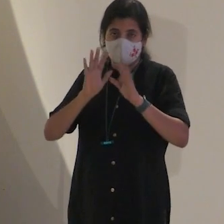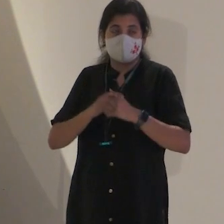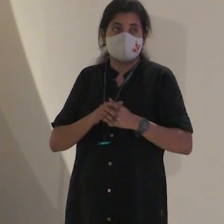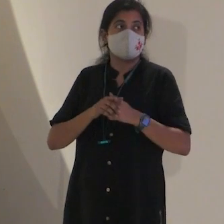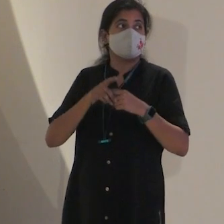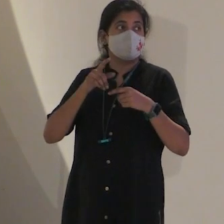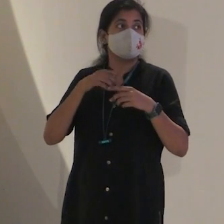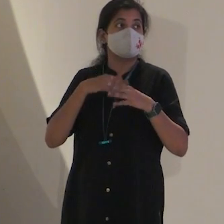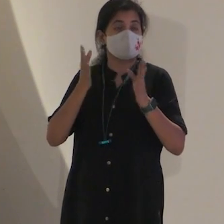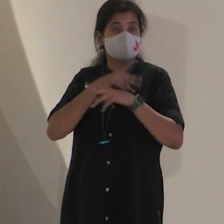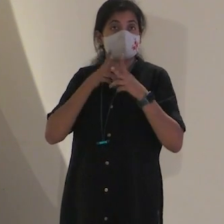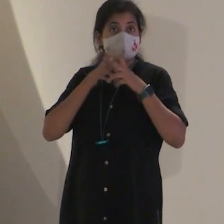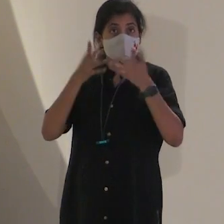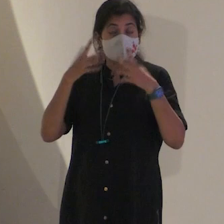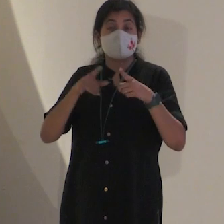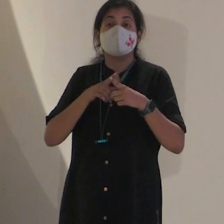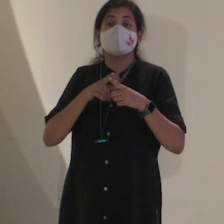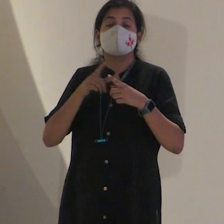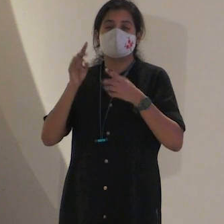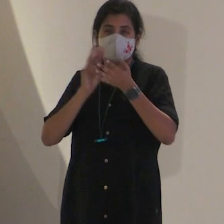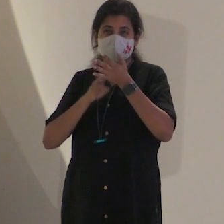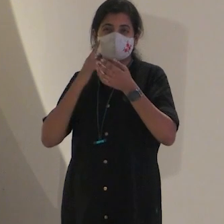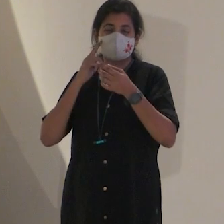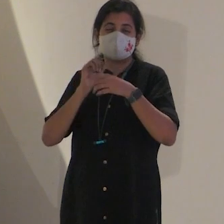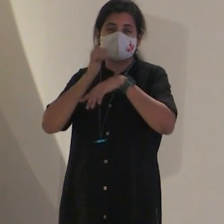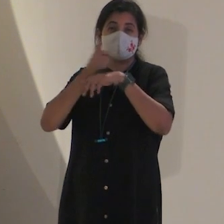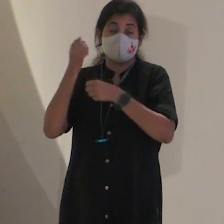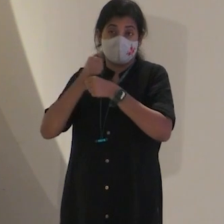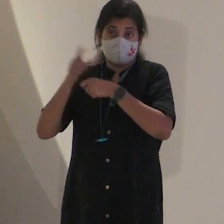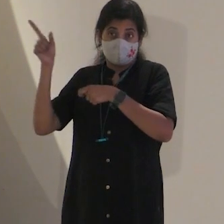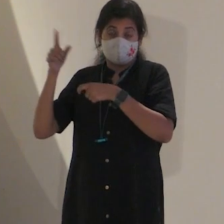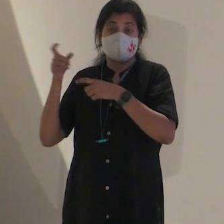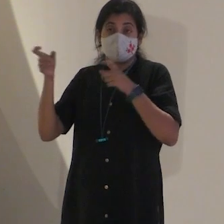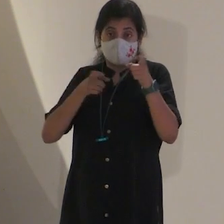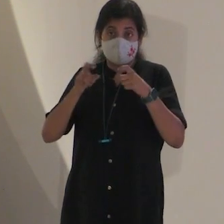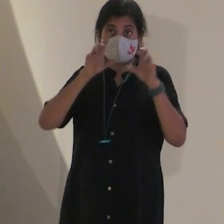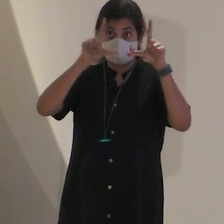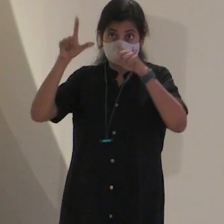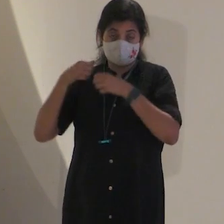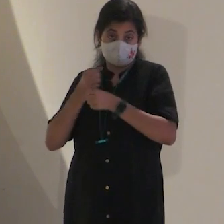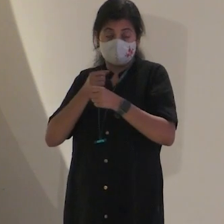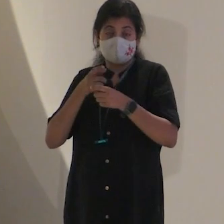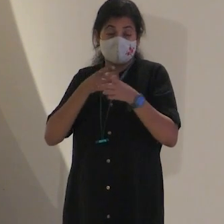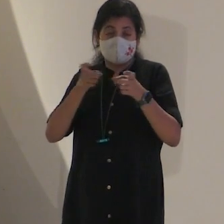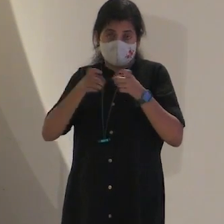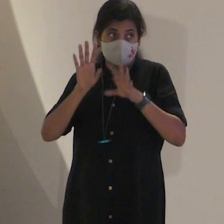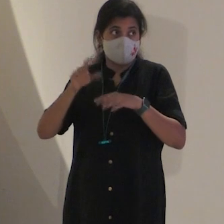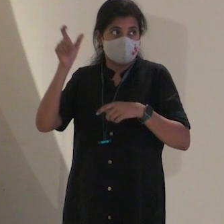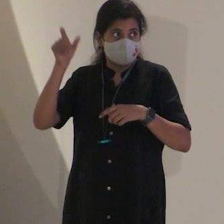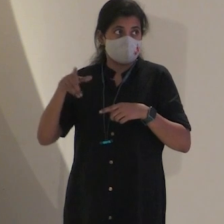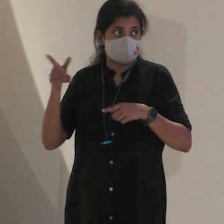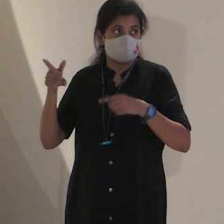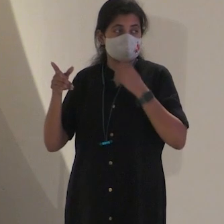mention this, that the Ministry of Culture in Government of India, they have this scheme called the Museum Grant Scheme. I don't know whether all of